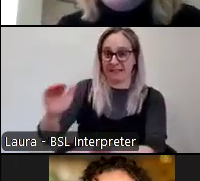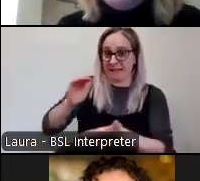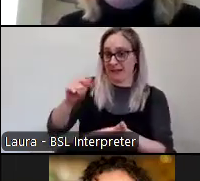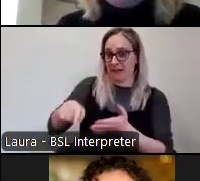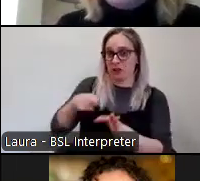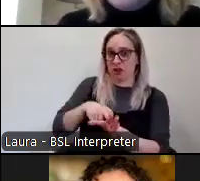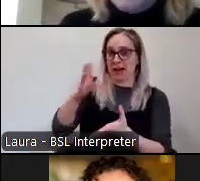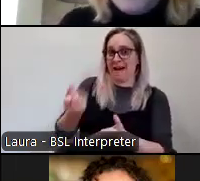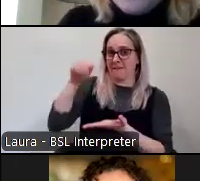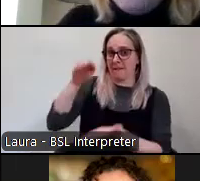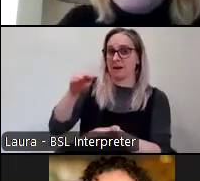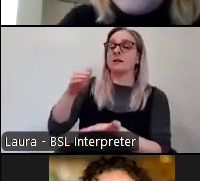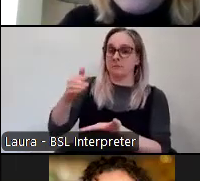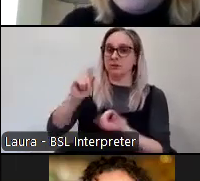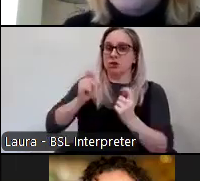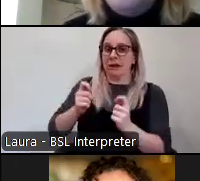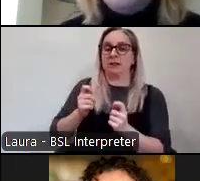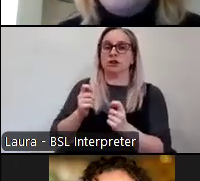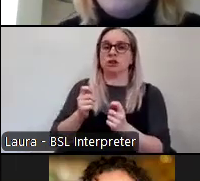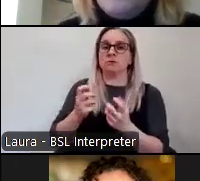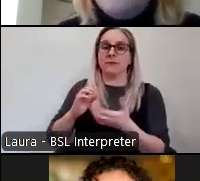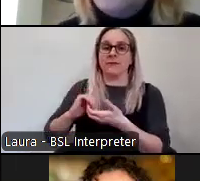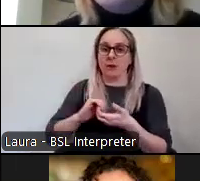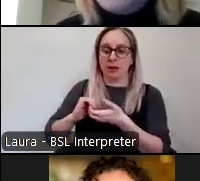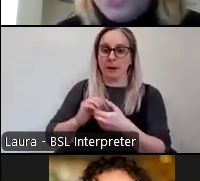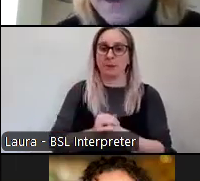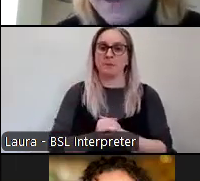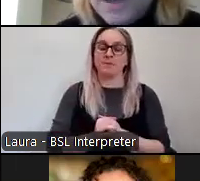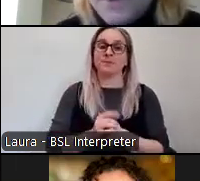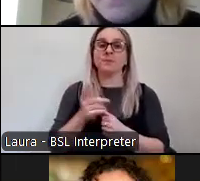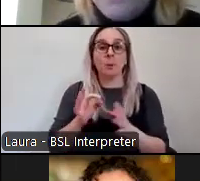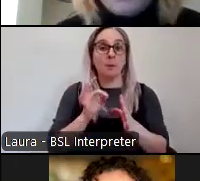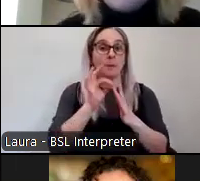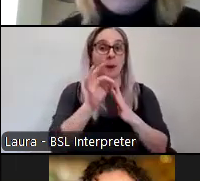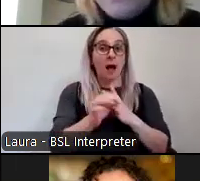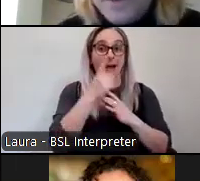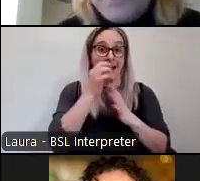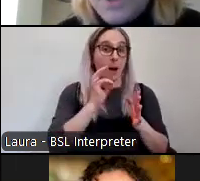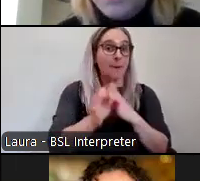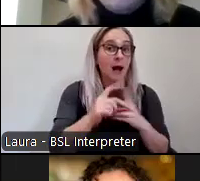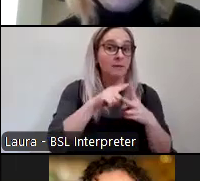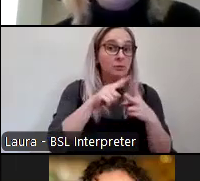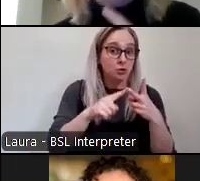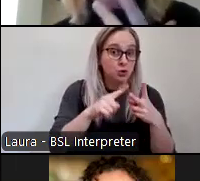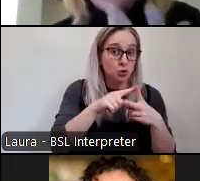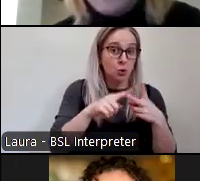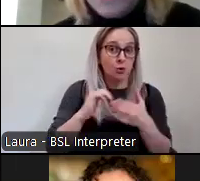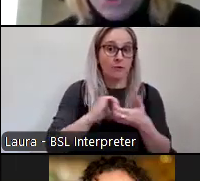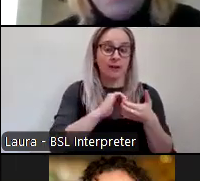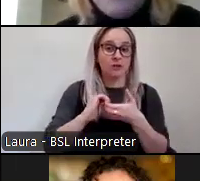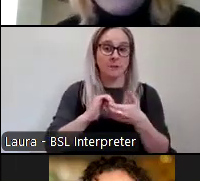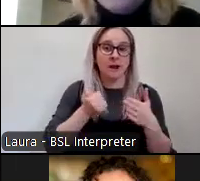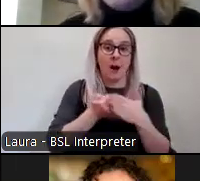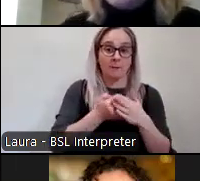time. When you're making your application, you can apply for up to 2 fellowships. You don't have to apply for 2, but you can apply for up